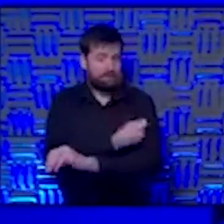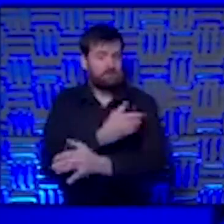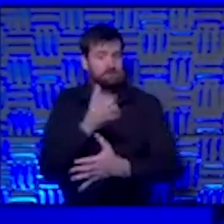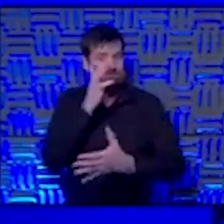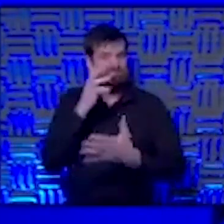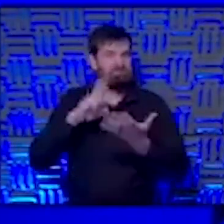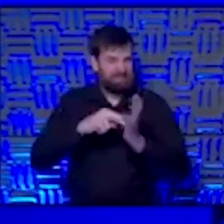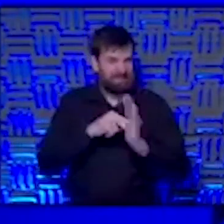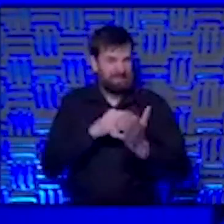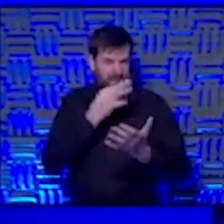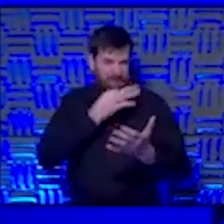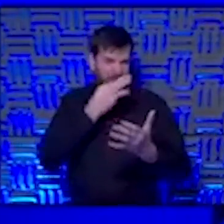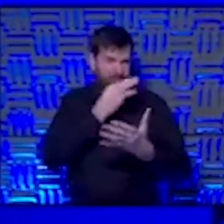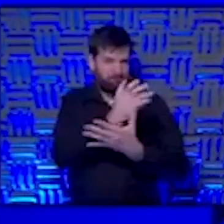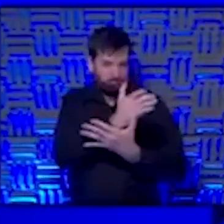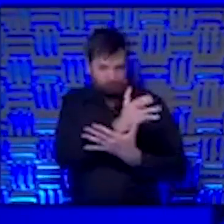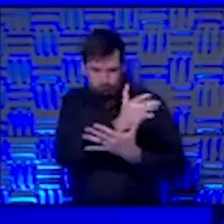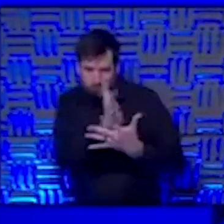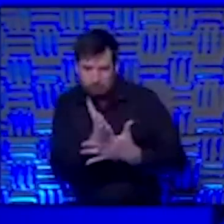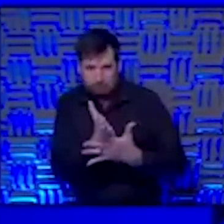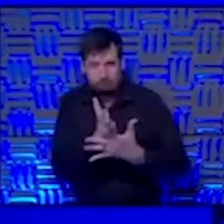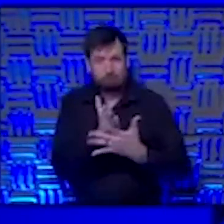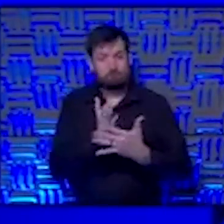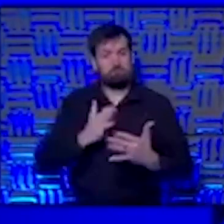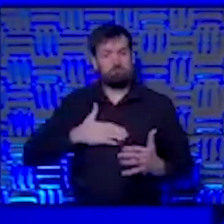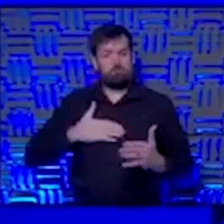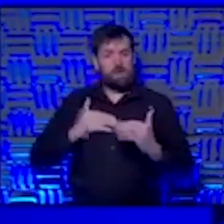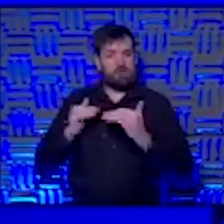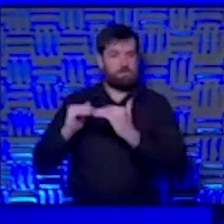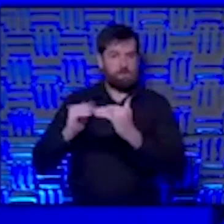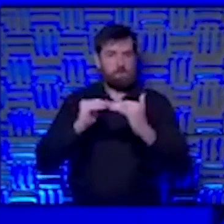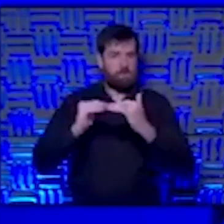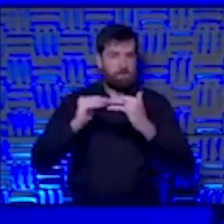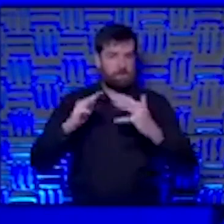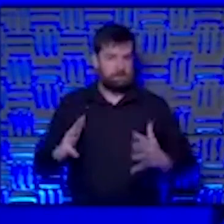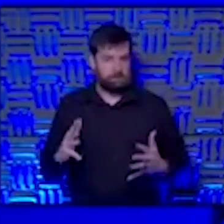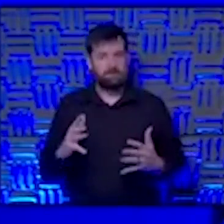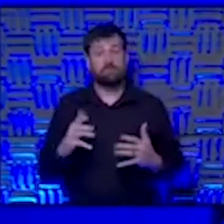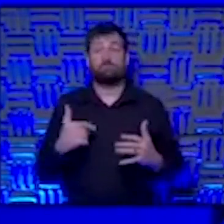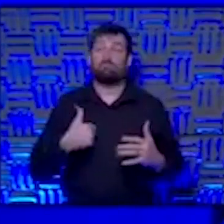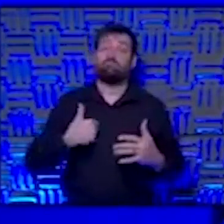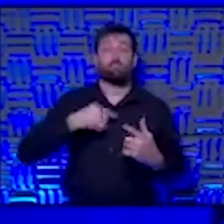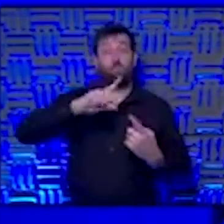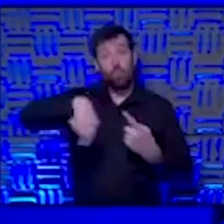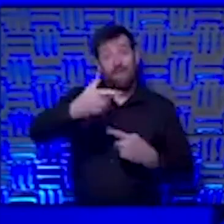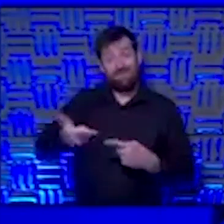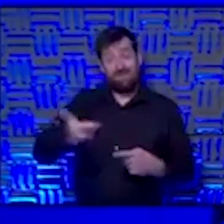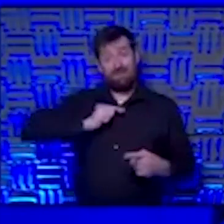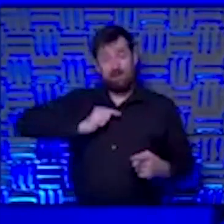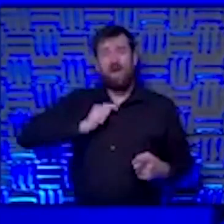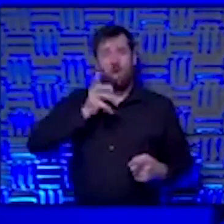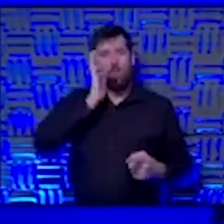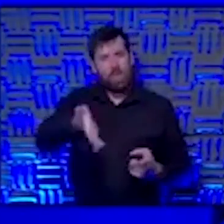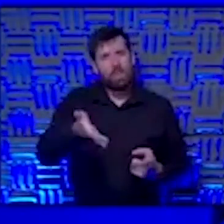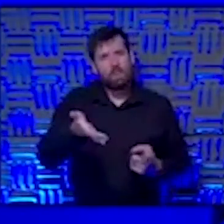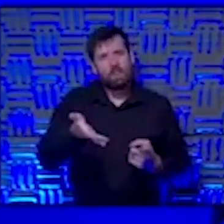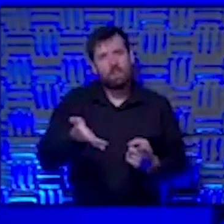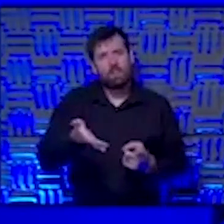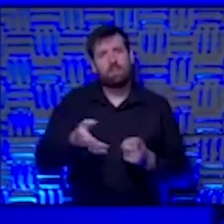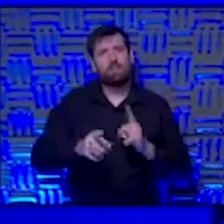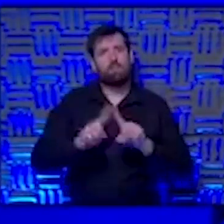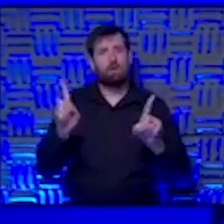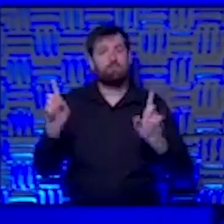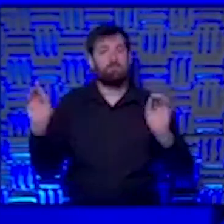tier of people that will be, my colleagues in ID. Certainly I will get it when it's my time, but I definitely feel there are more